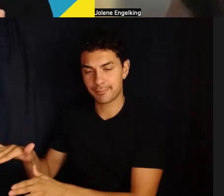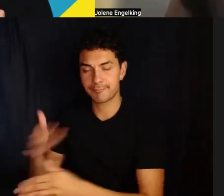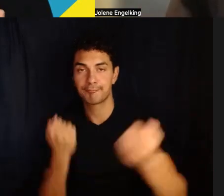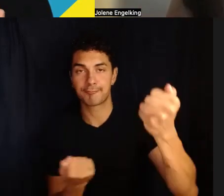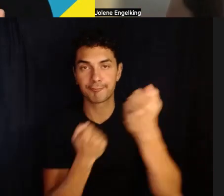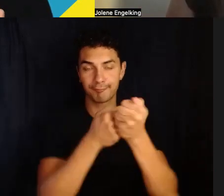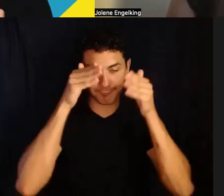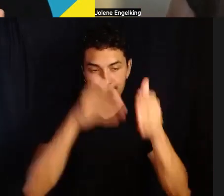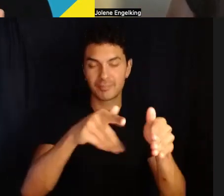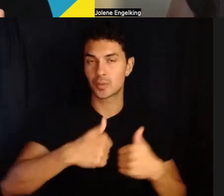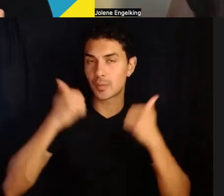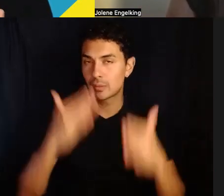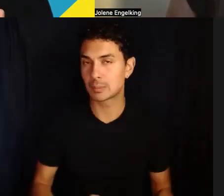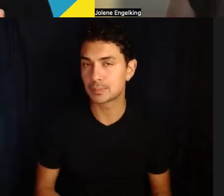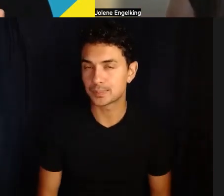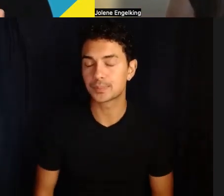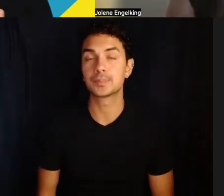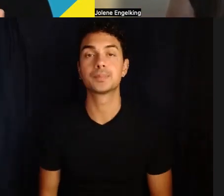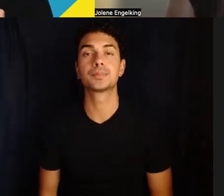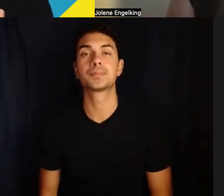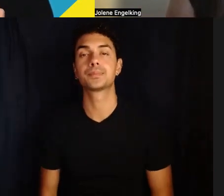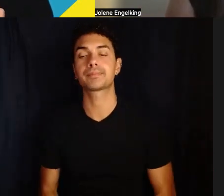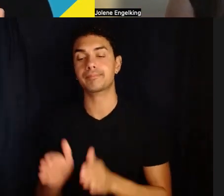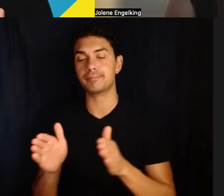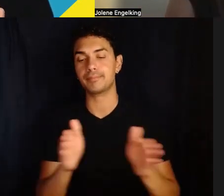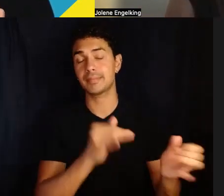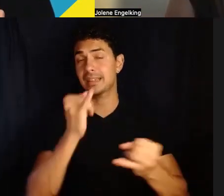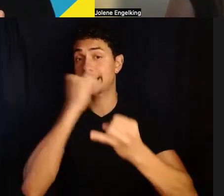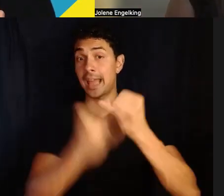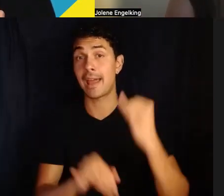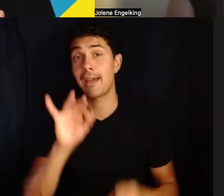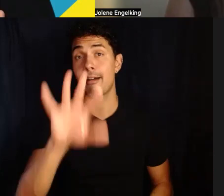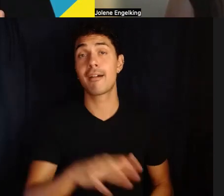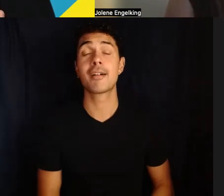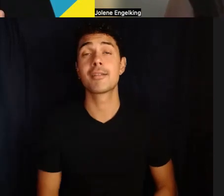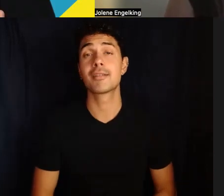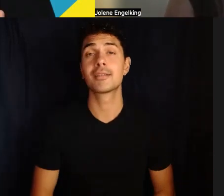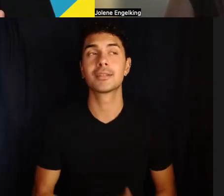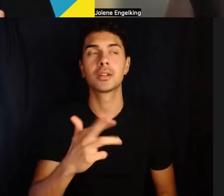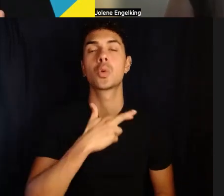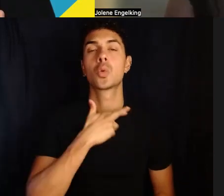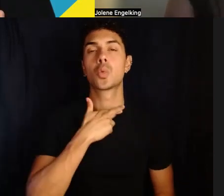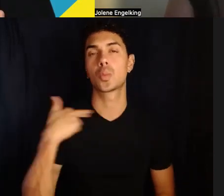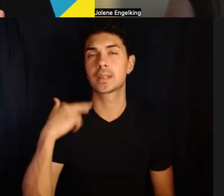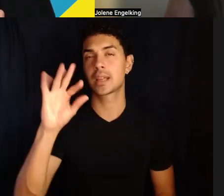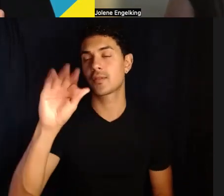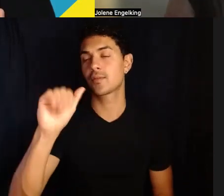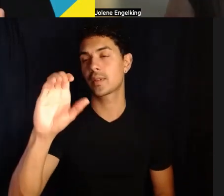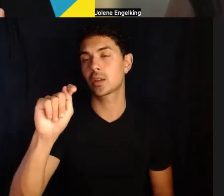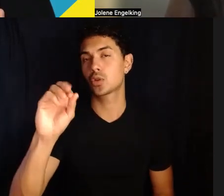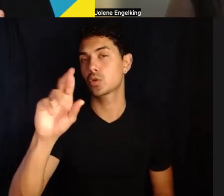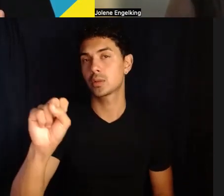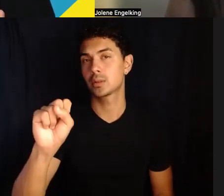a final thing, just also name the fact that there's a lot of things like when you're looking at like risk factors of sexual violence and things like that, or